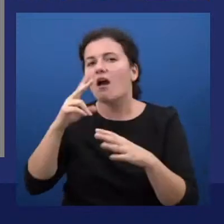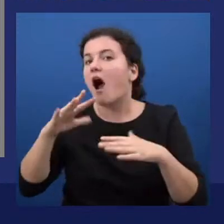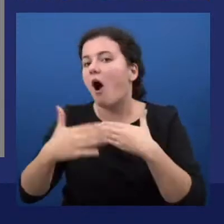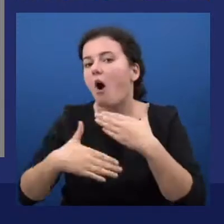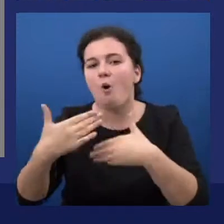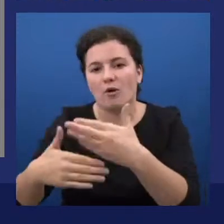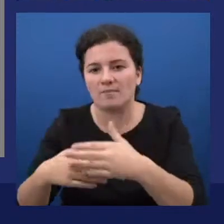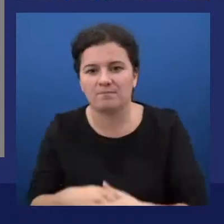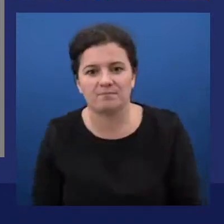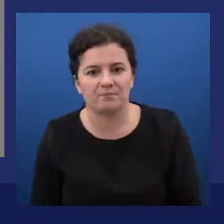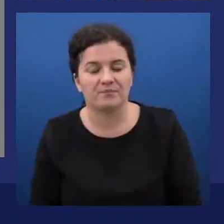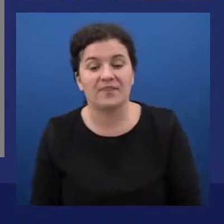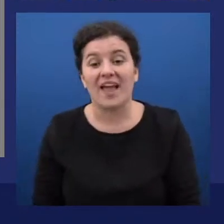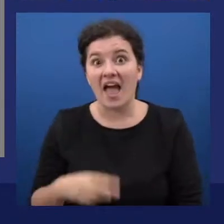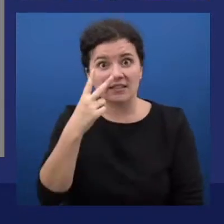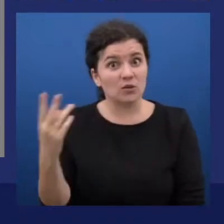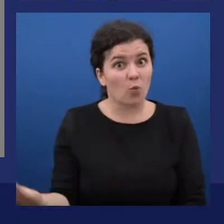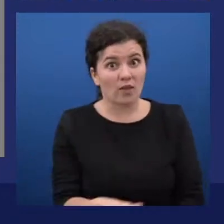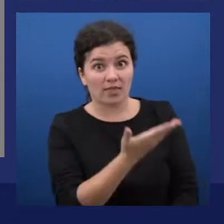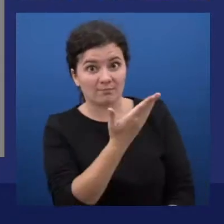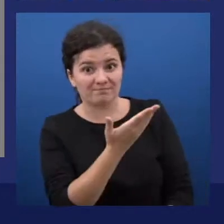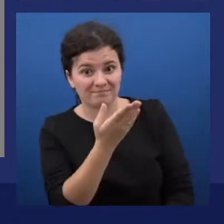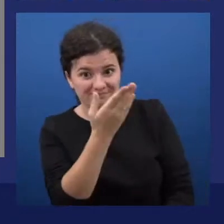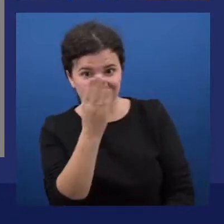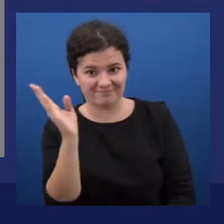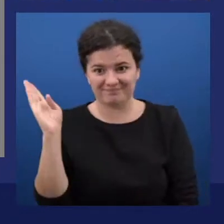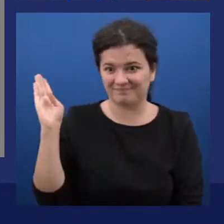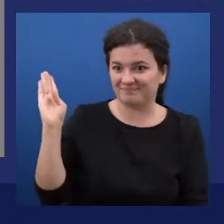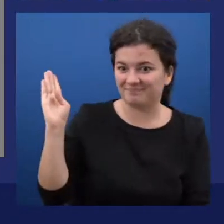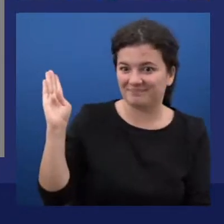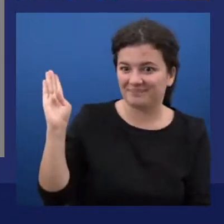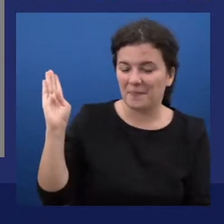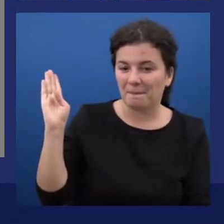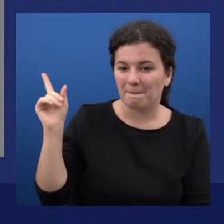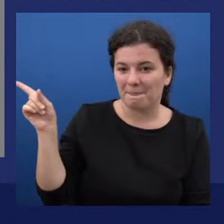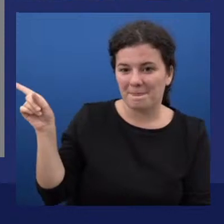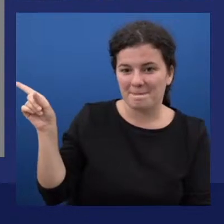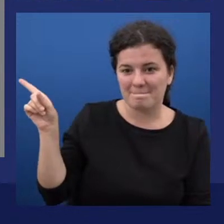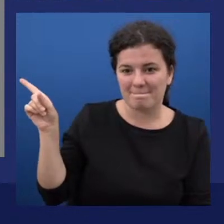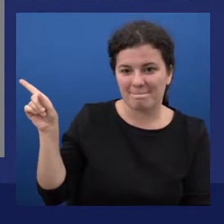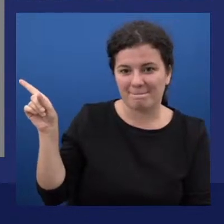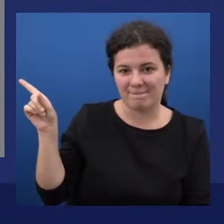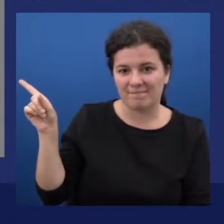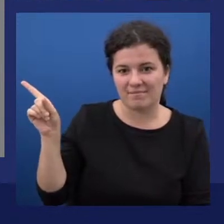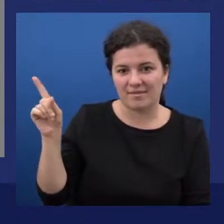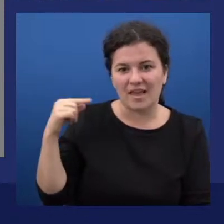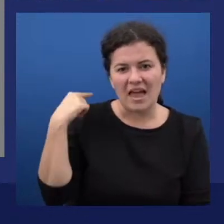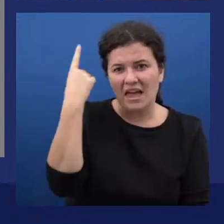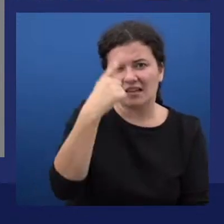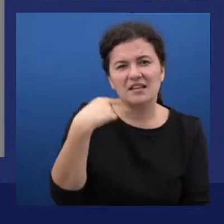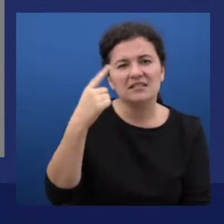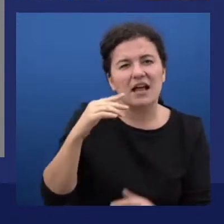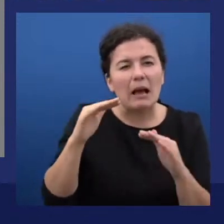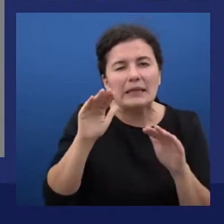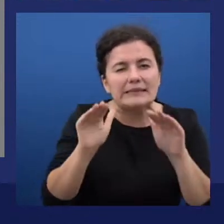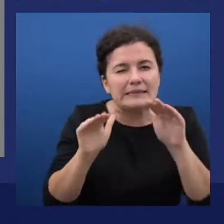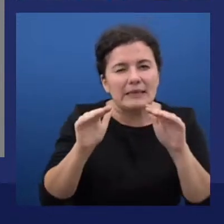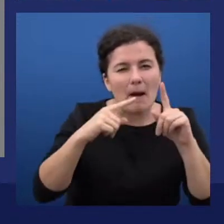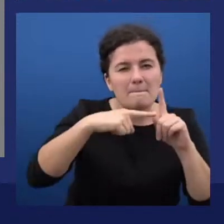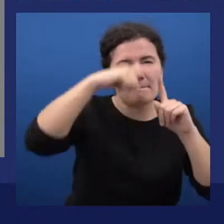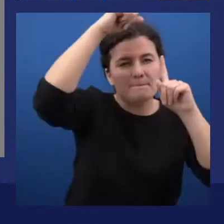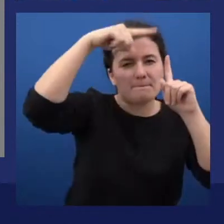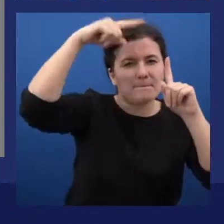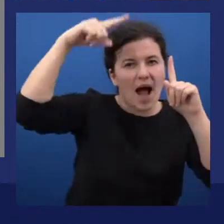Let's see where it comes back with. Well, still, he thinks it's more Bart than Krusty. Right, so here you can